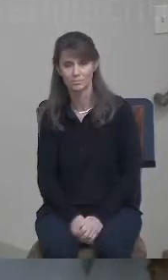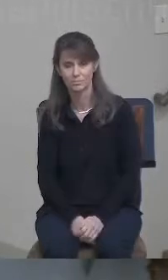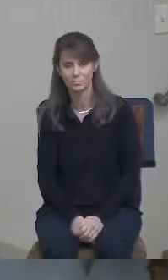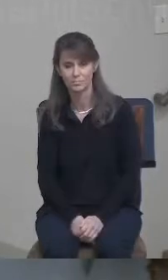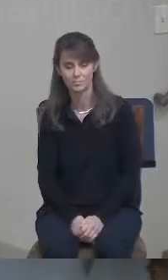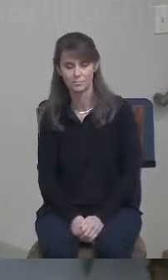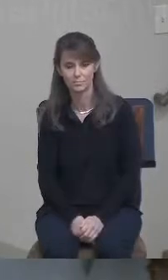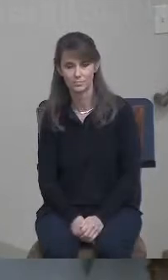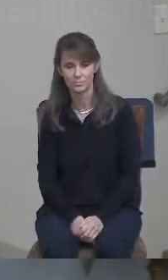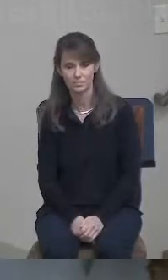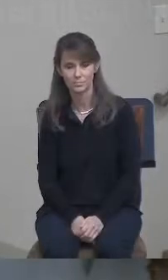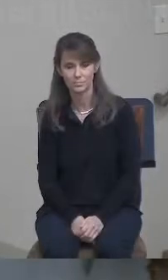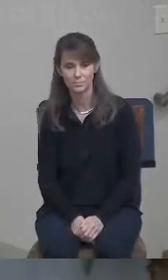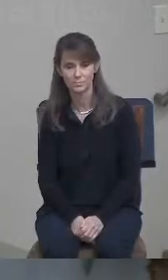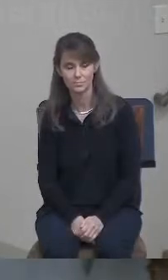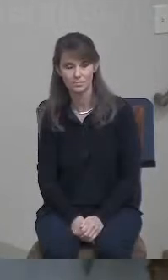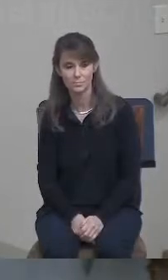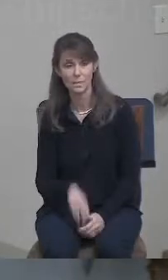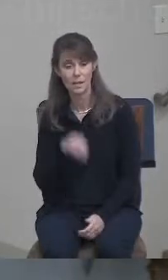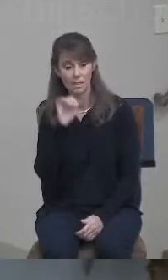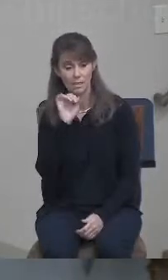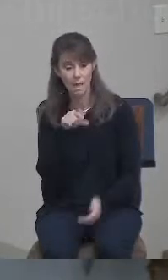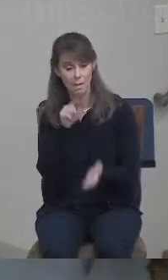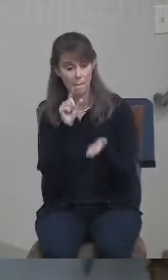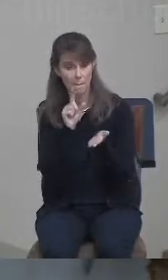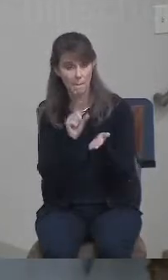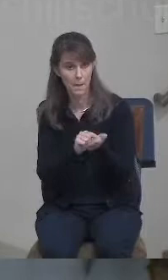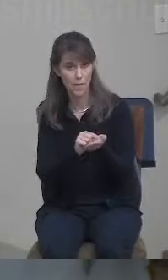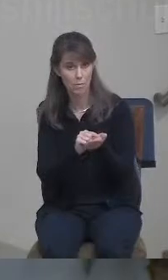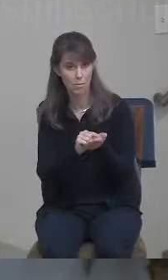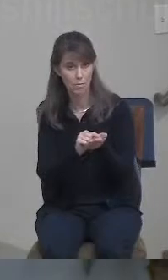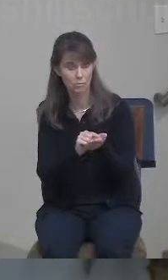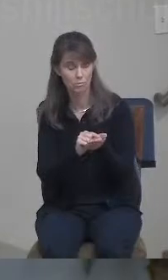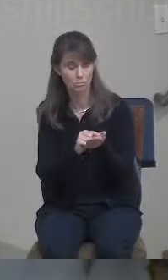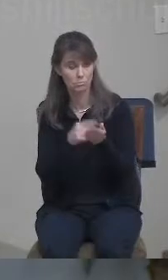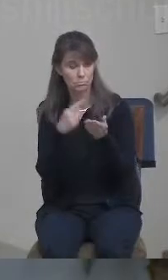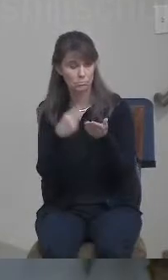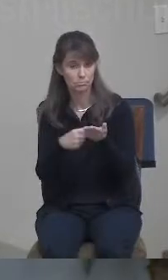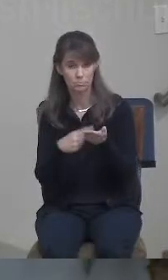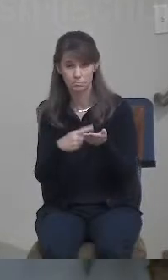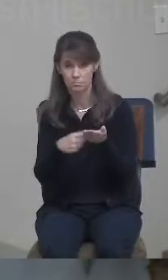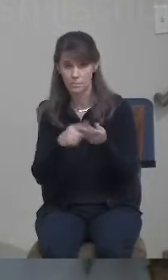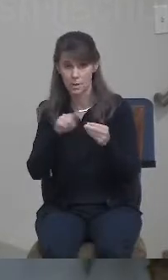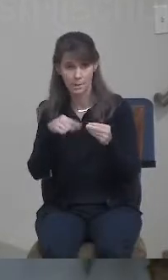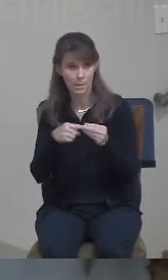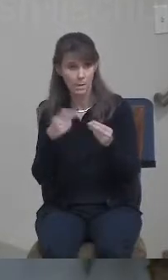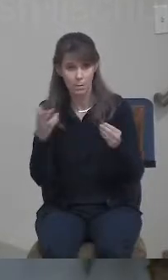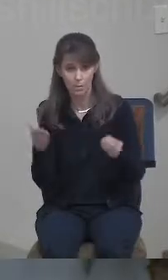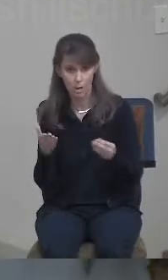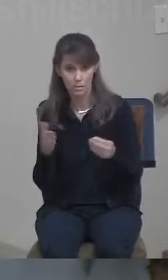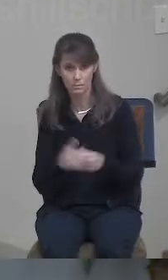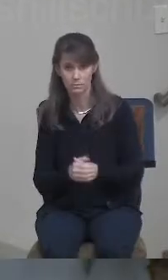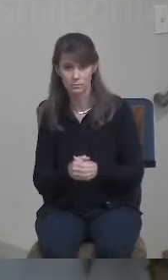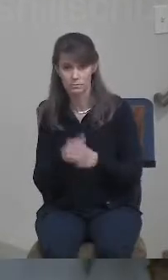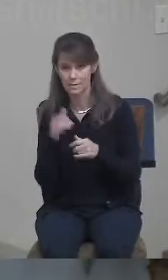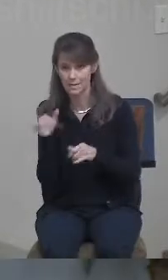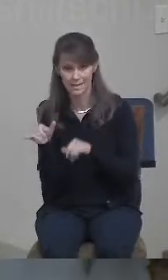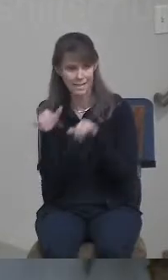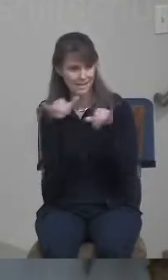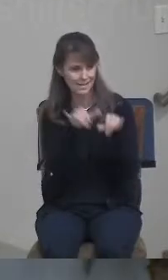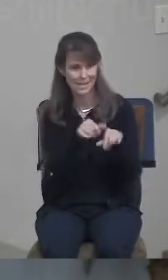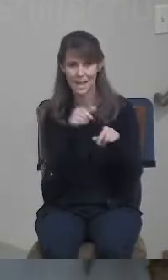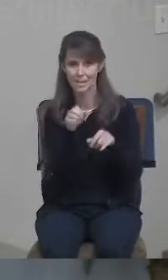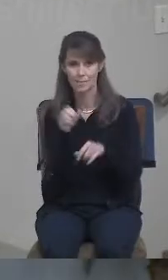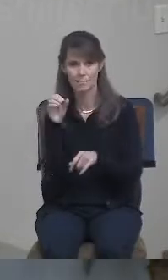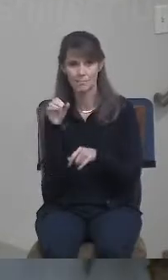convictions that the Herald professed? On the whole, they were about the same as those espoused by James O'Kelly